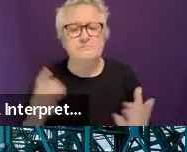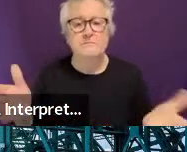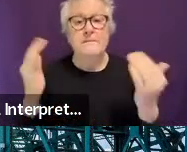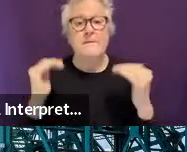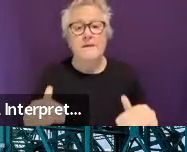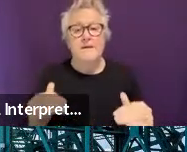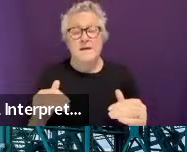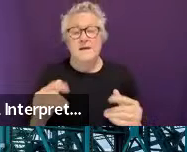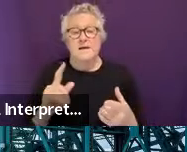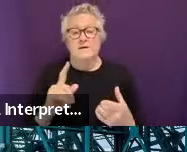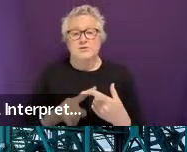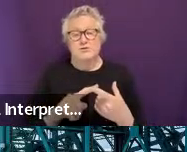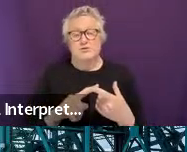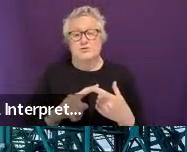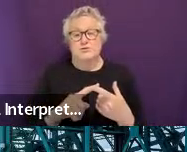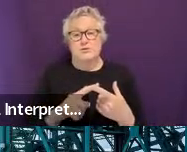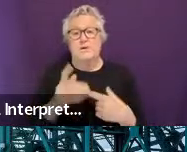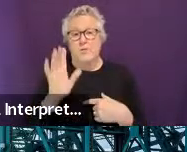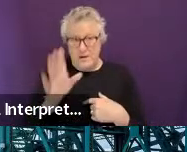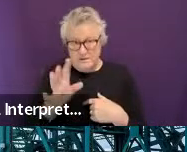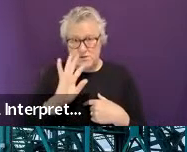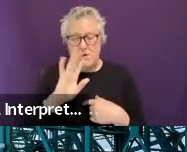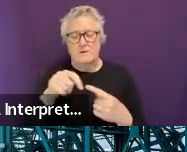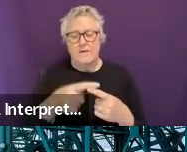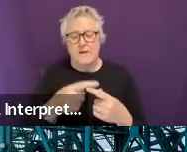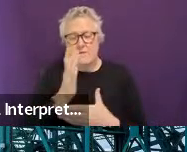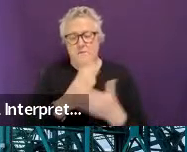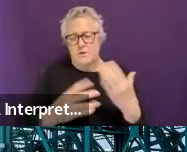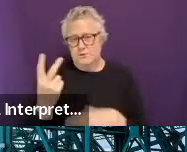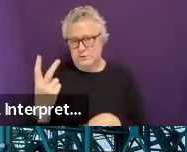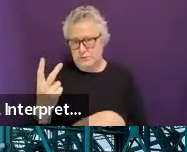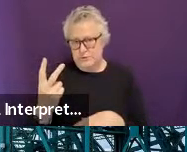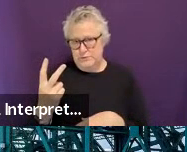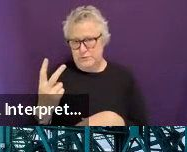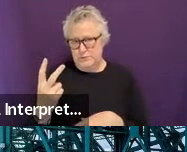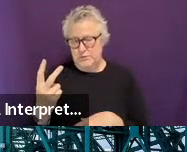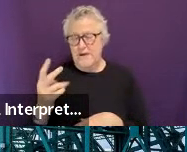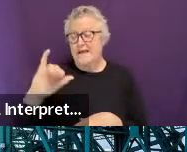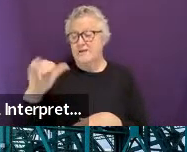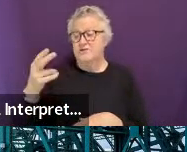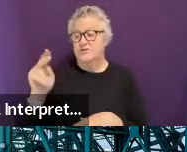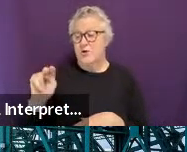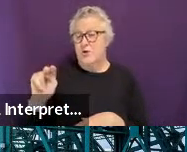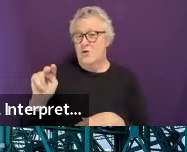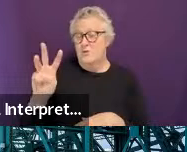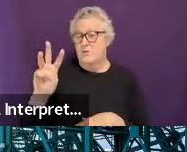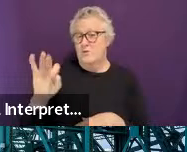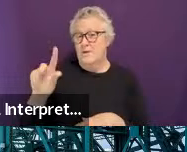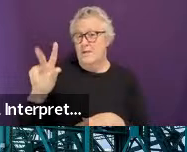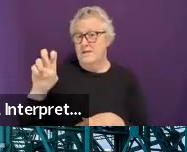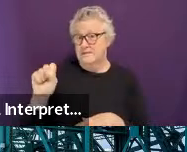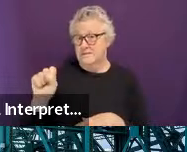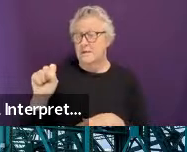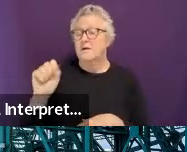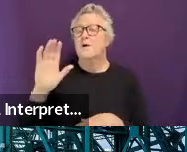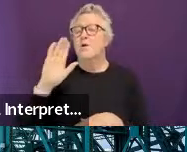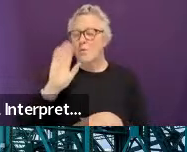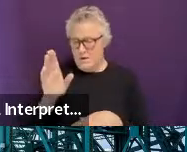get to part 2 this week. And John Willis, our project manager, is going to lead the conversation. So John, take it